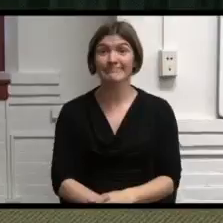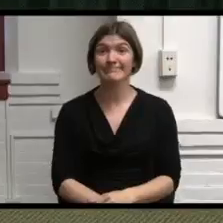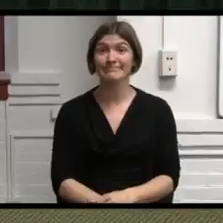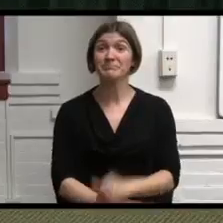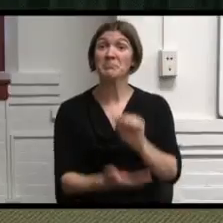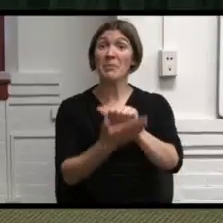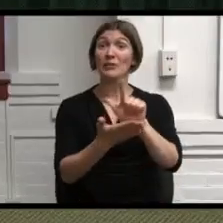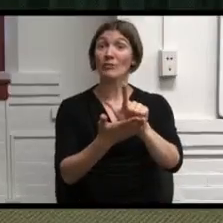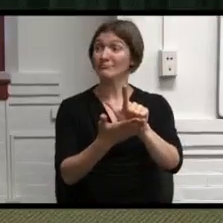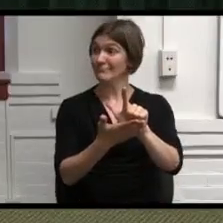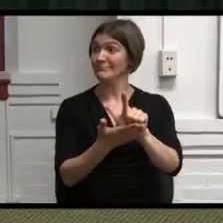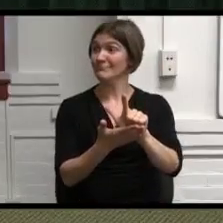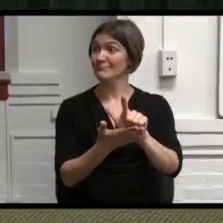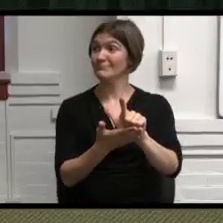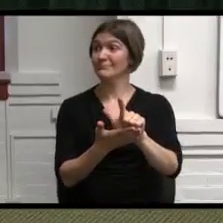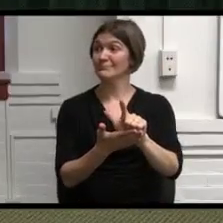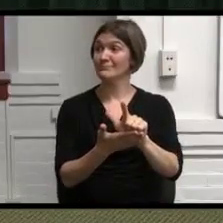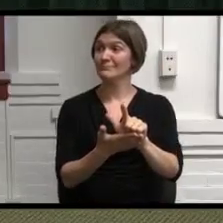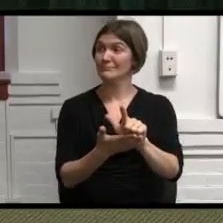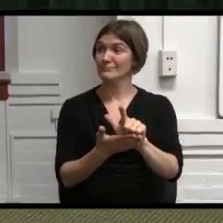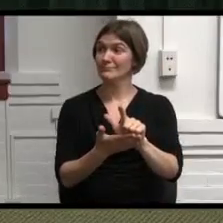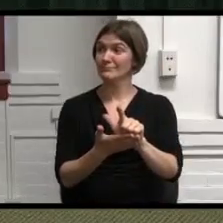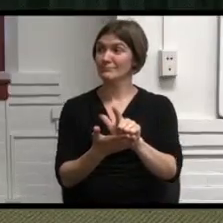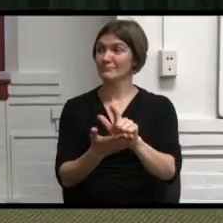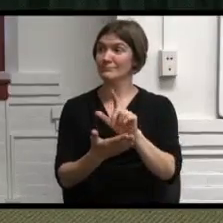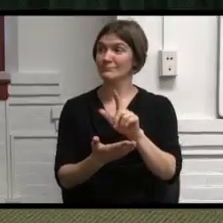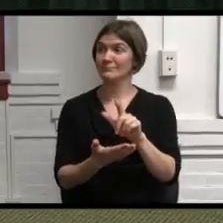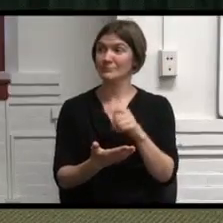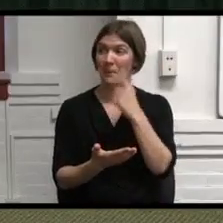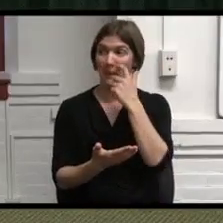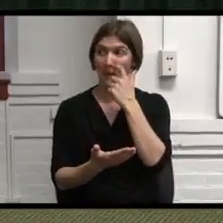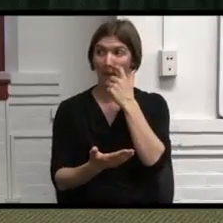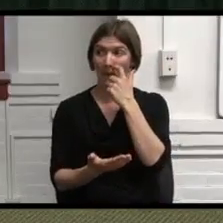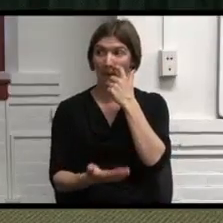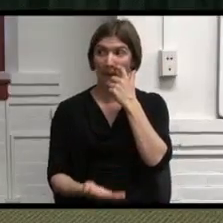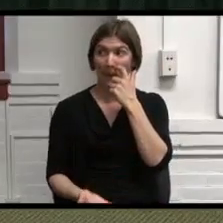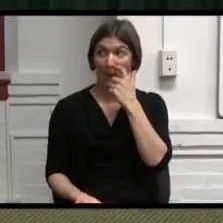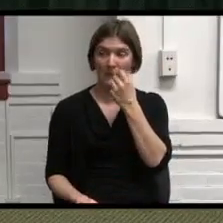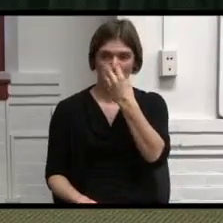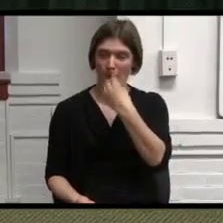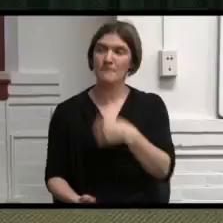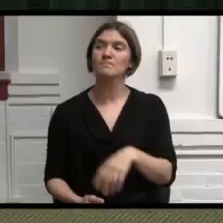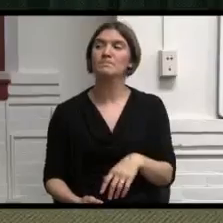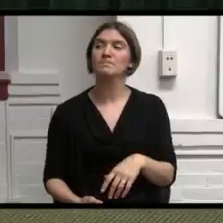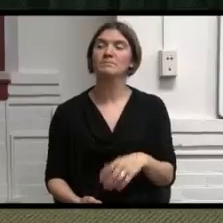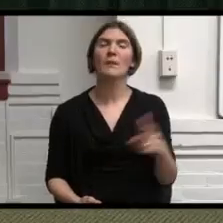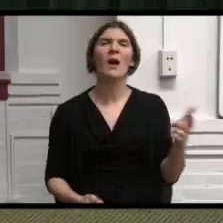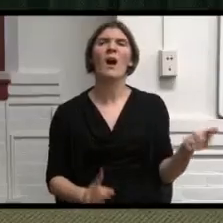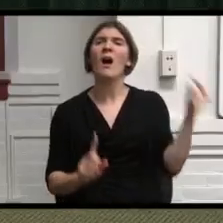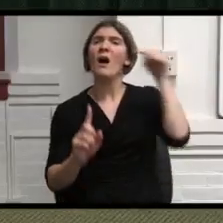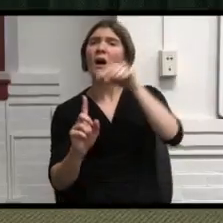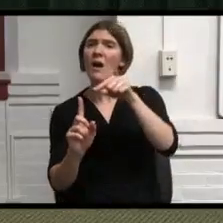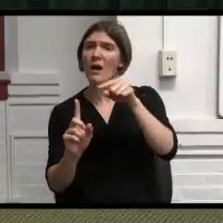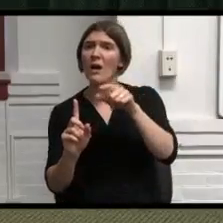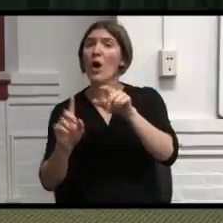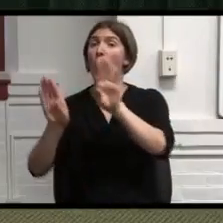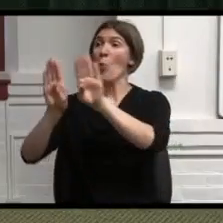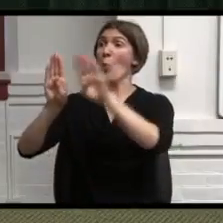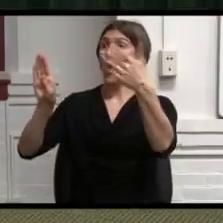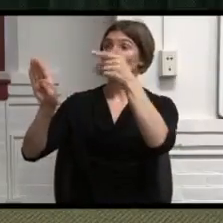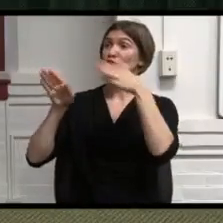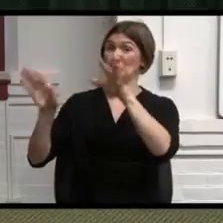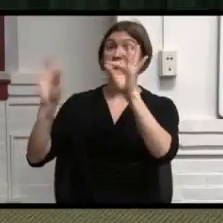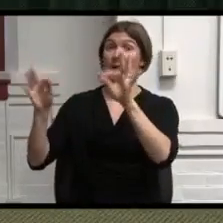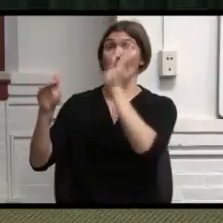And that's it. That's all I got. That's all my thunder. Could you give everybody an update? The retaining wall, is the road open?